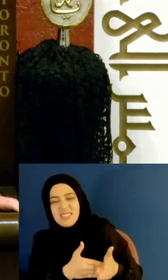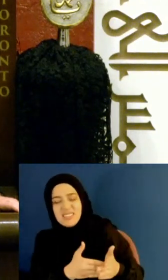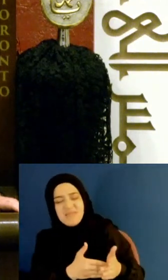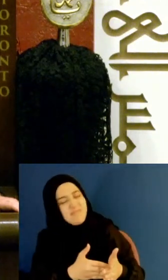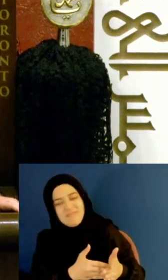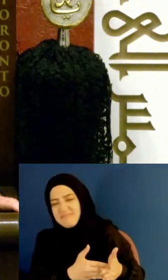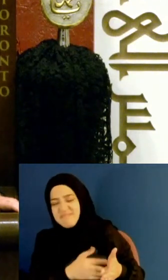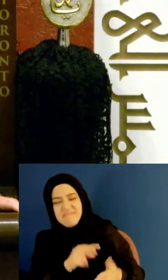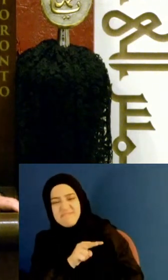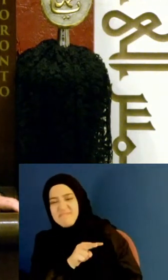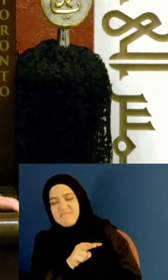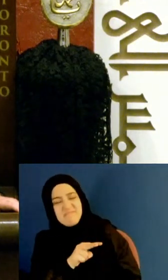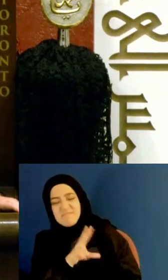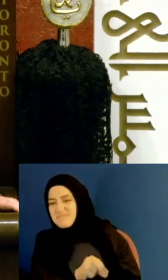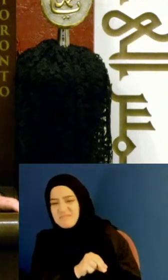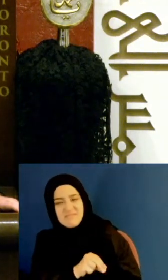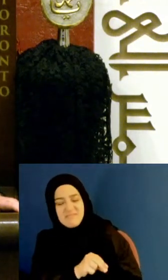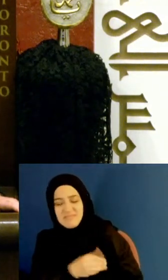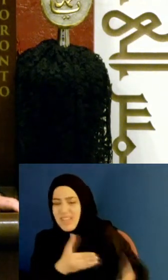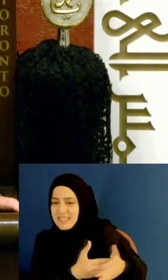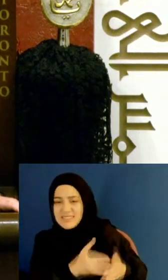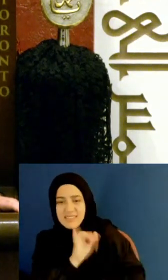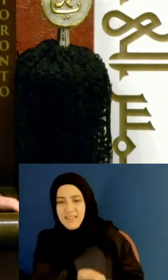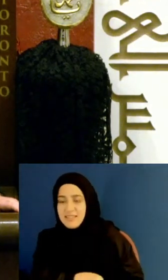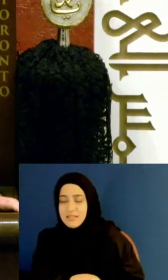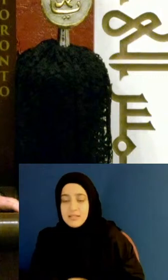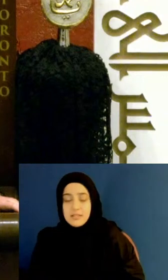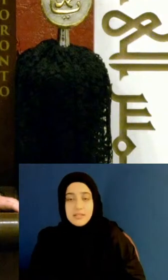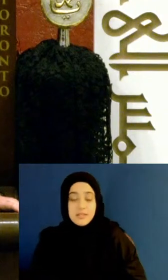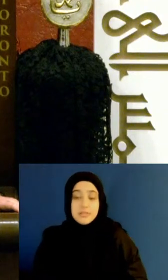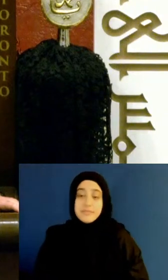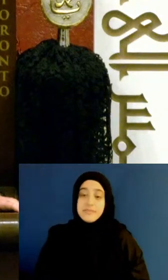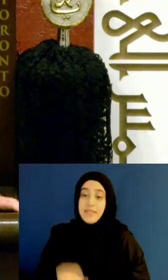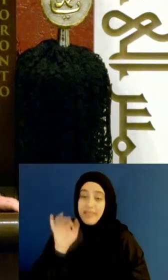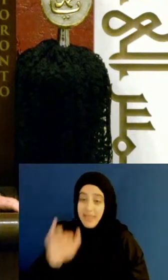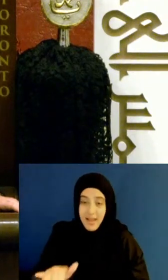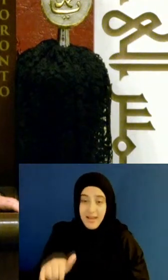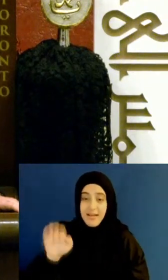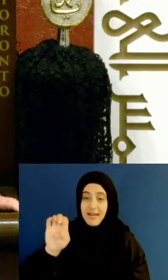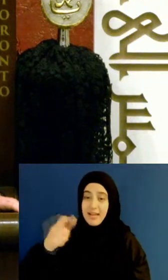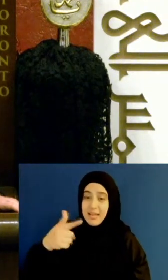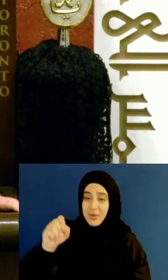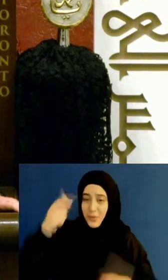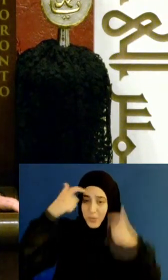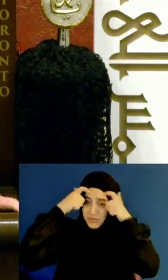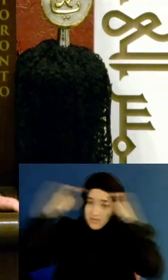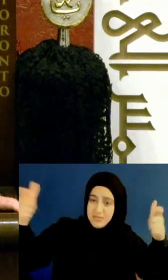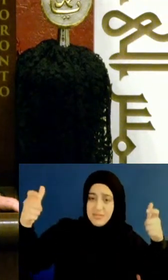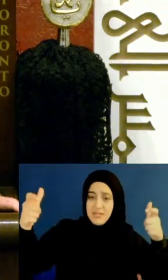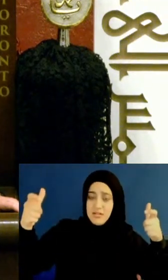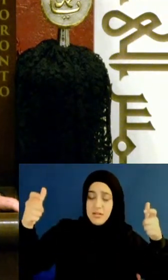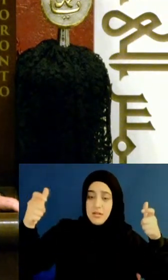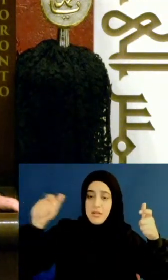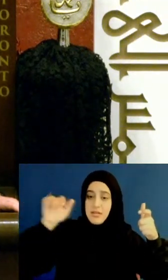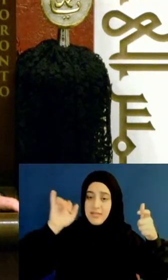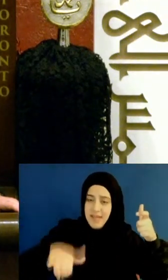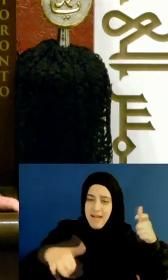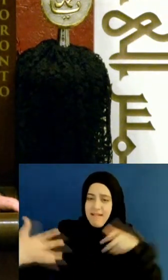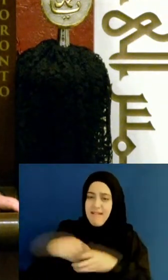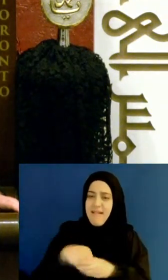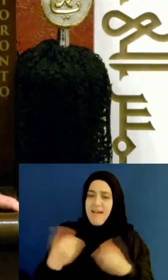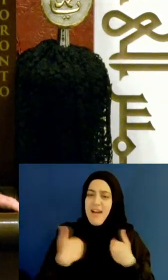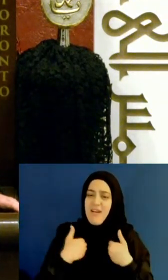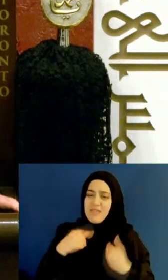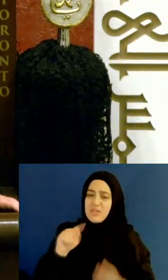ego, in its evil nature, in its toxic nature, becomes